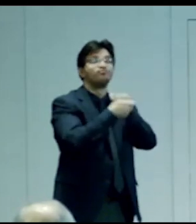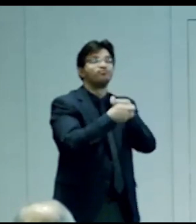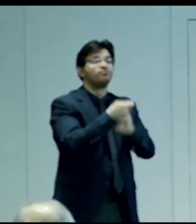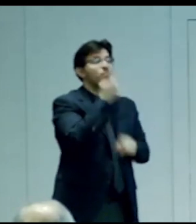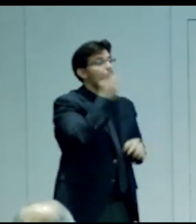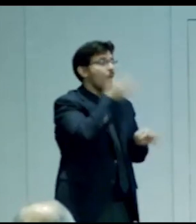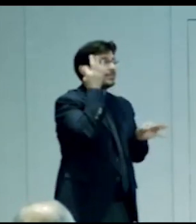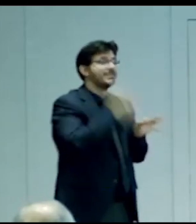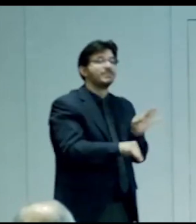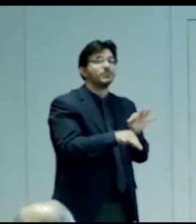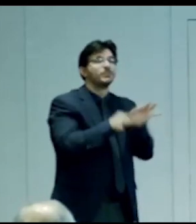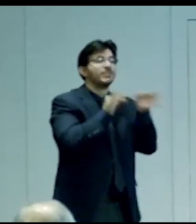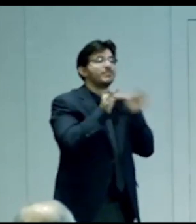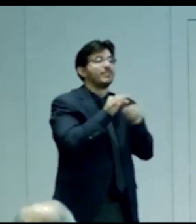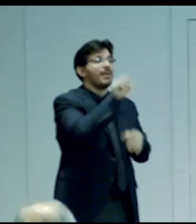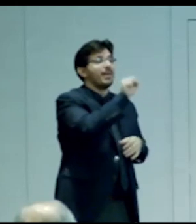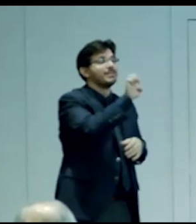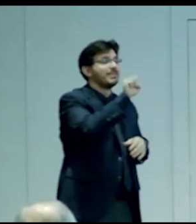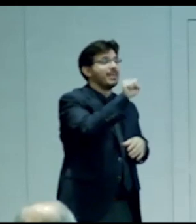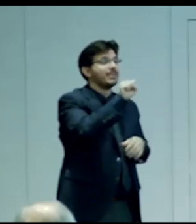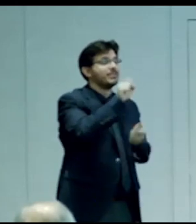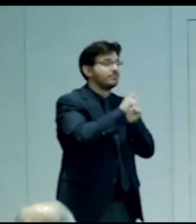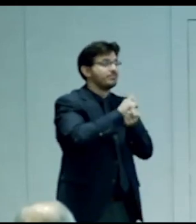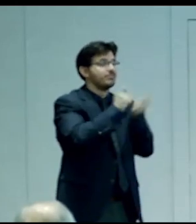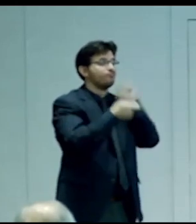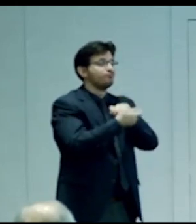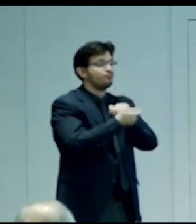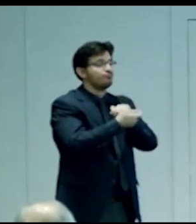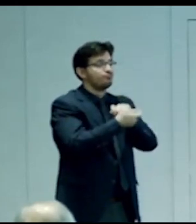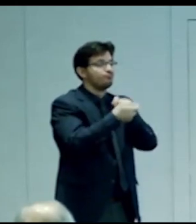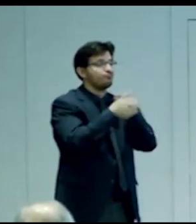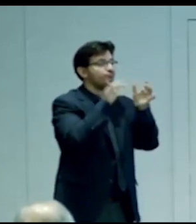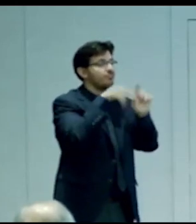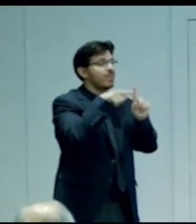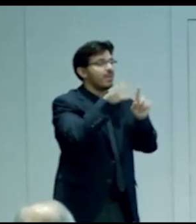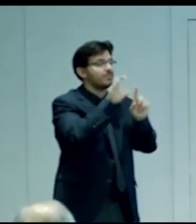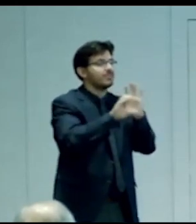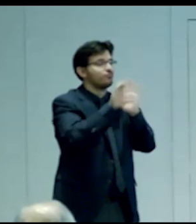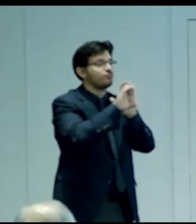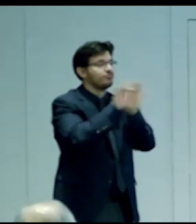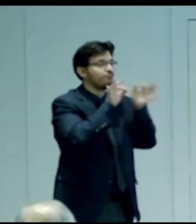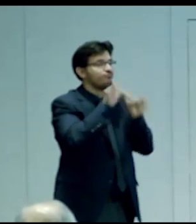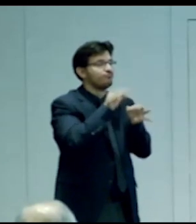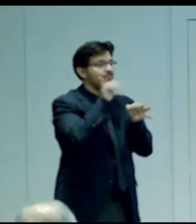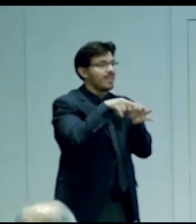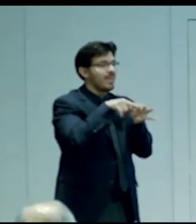of SES and its distributional characteristic, that enabled